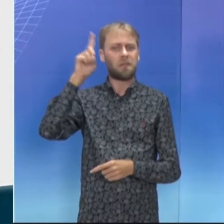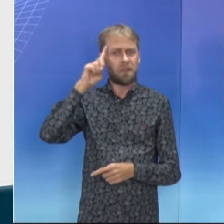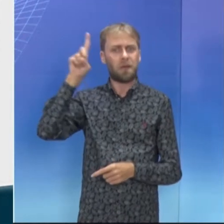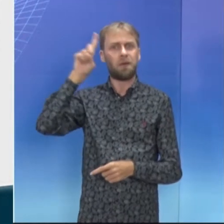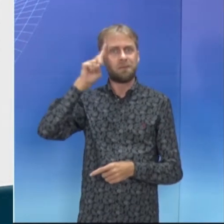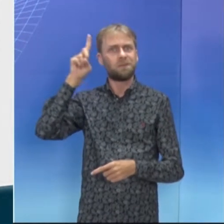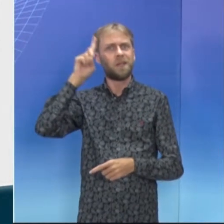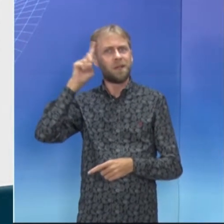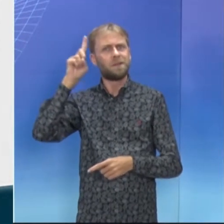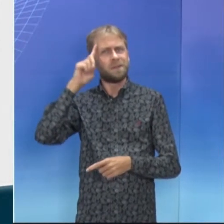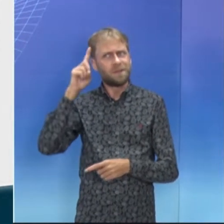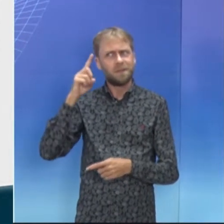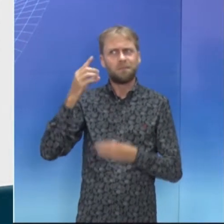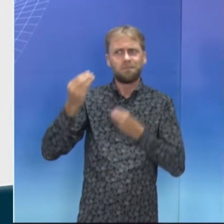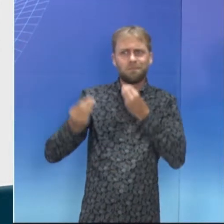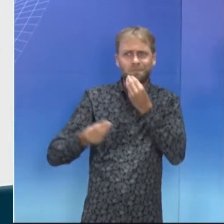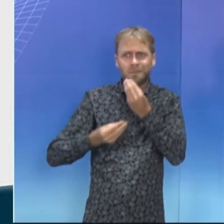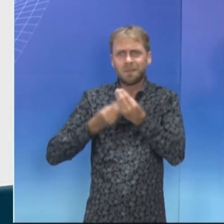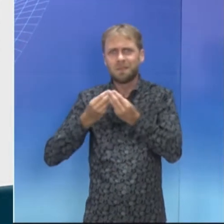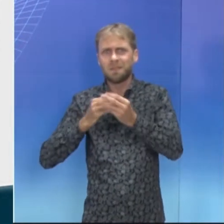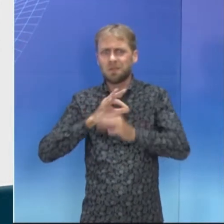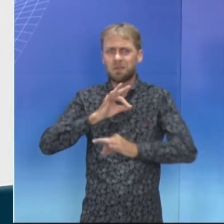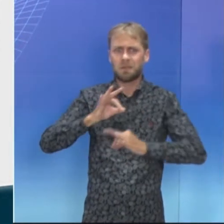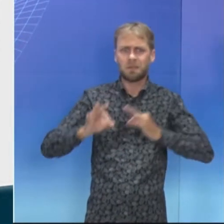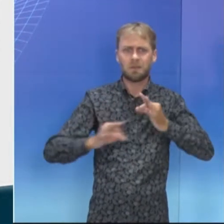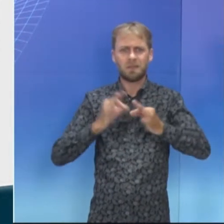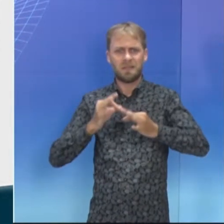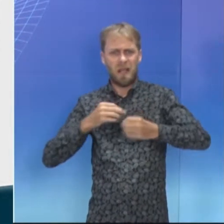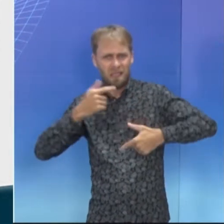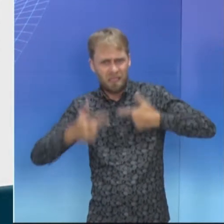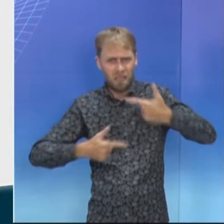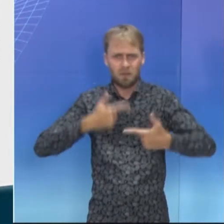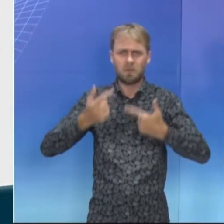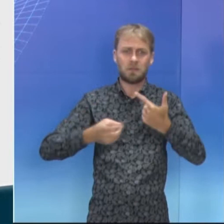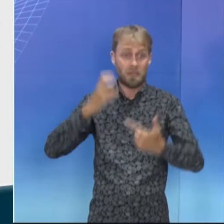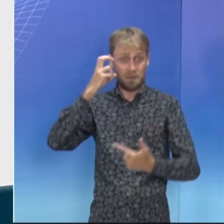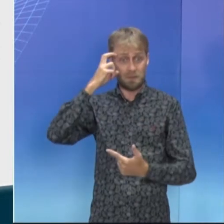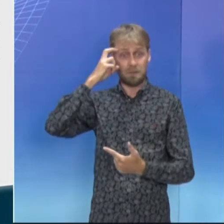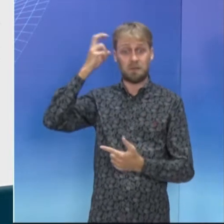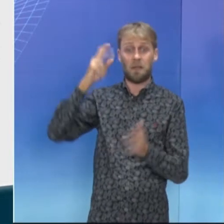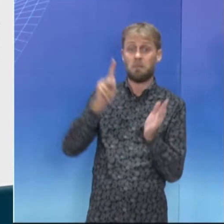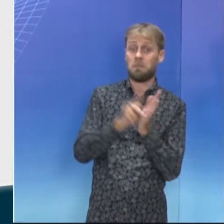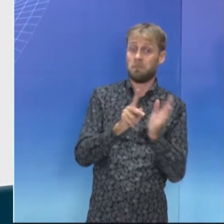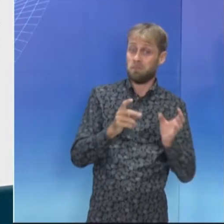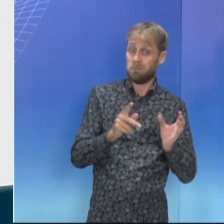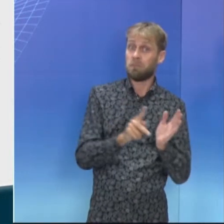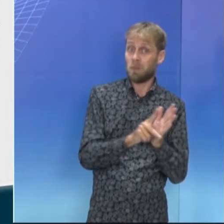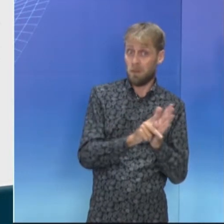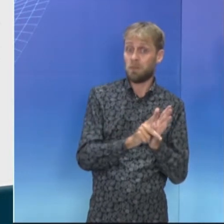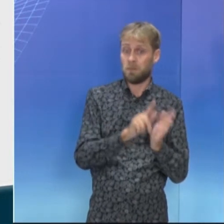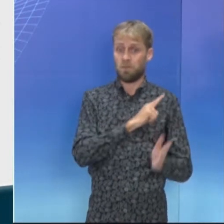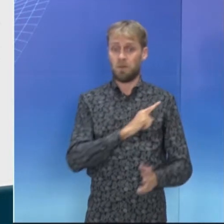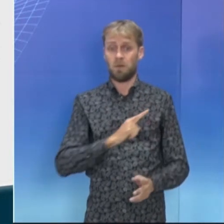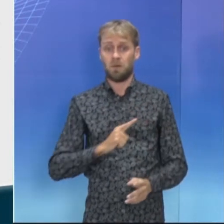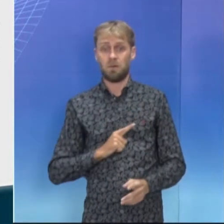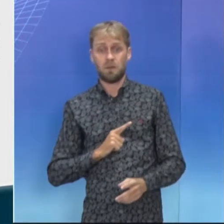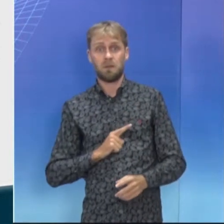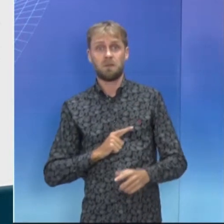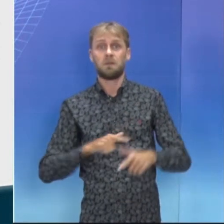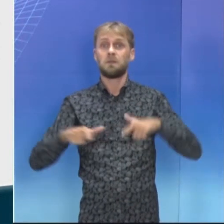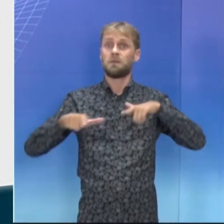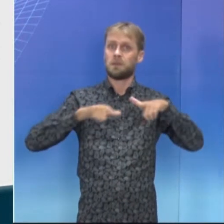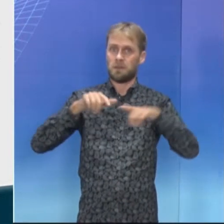of deliberate organized attacks against intellectual property and government networks